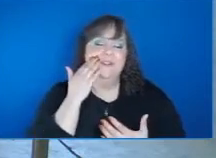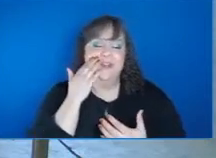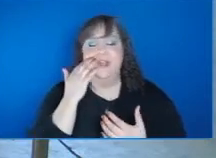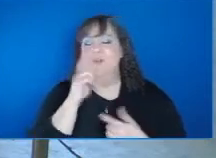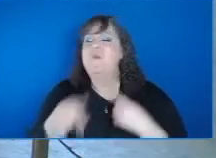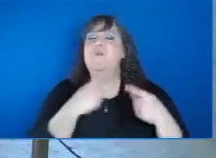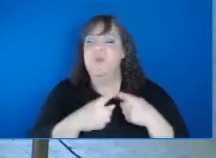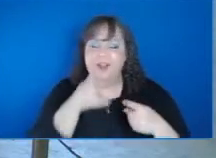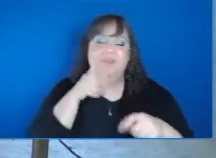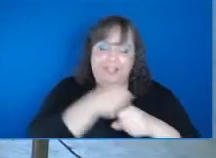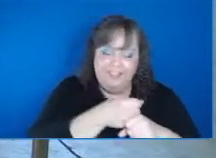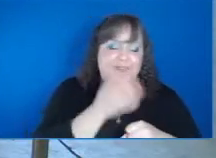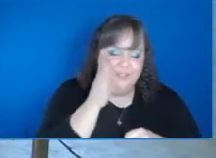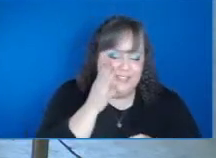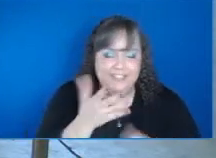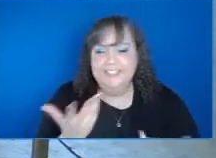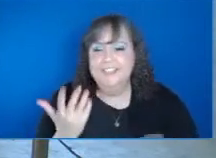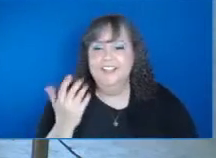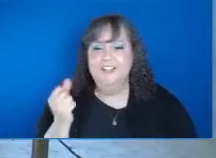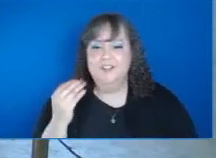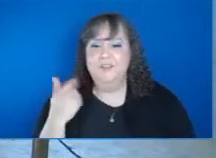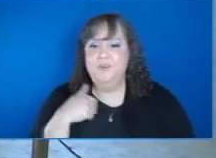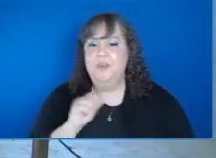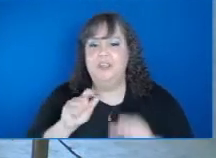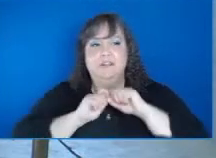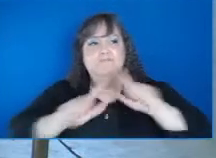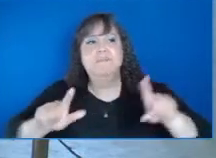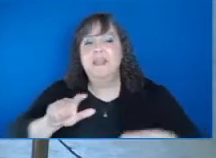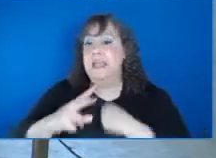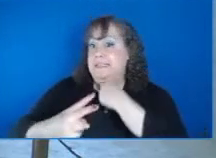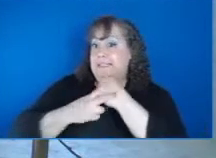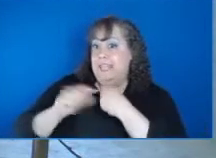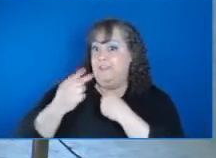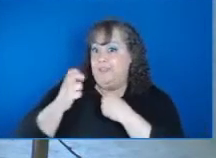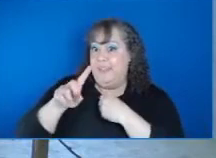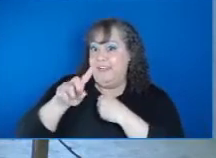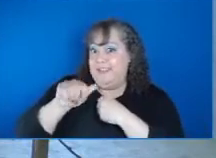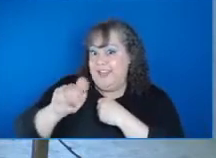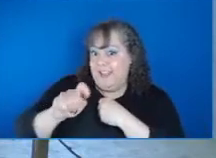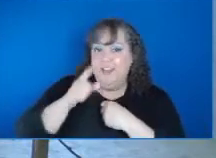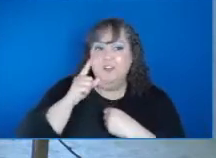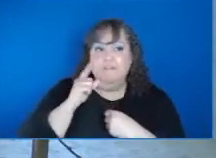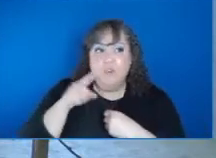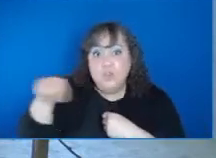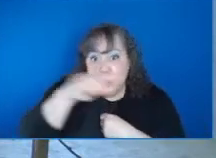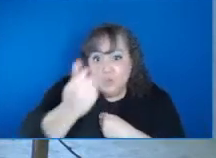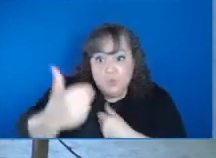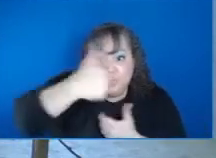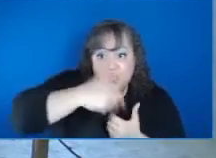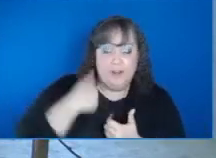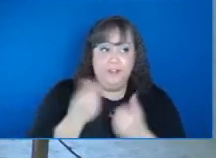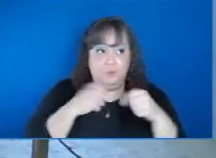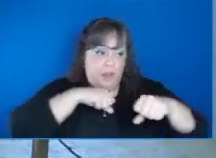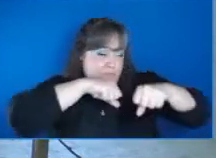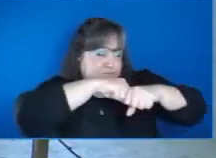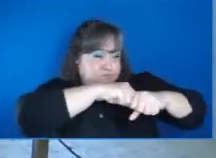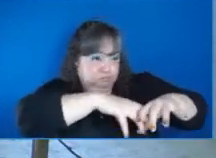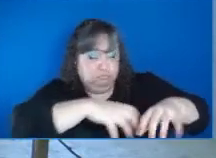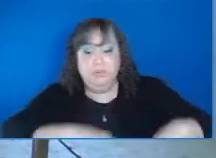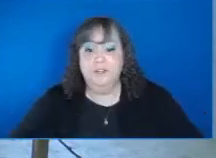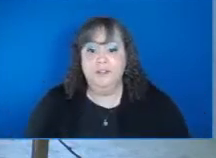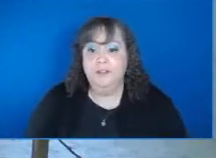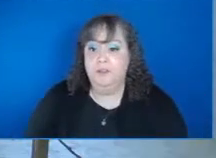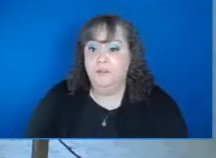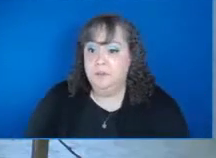then we can send out a save the date so that you can all join us back. What do you say? Do you want to do another? We'll